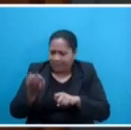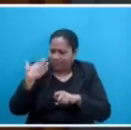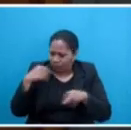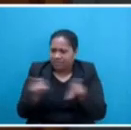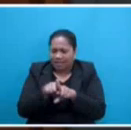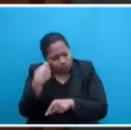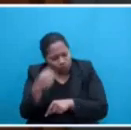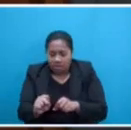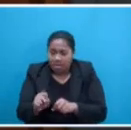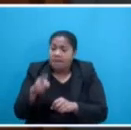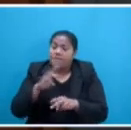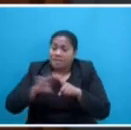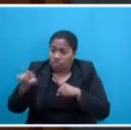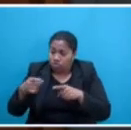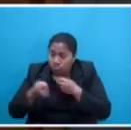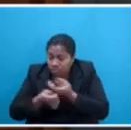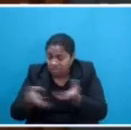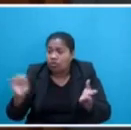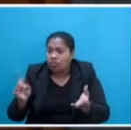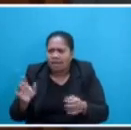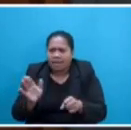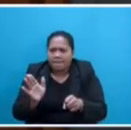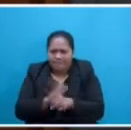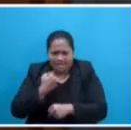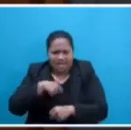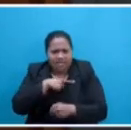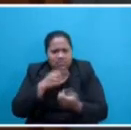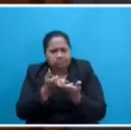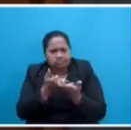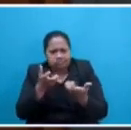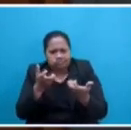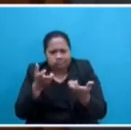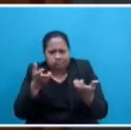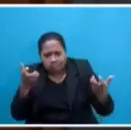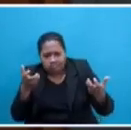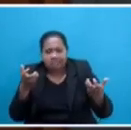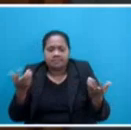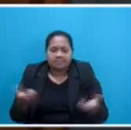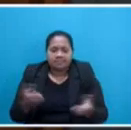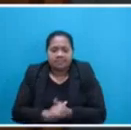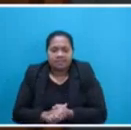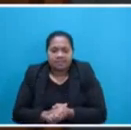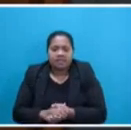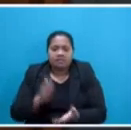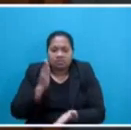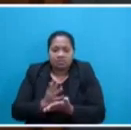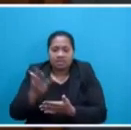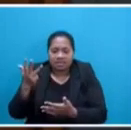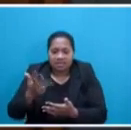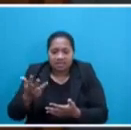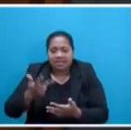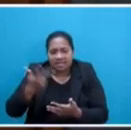is causing division, the likes of which we have not seen since the led up to the 1987 and 2000